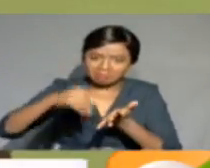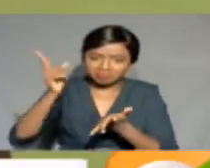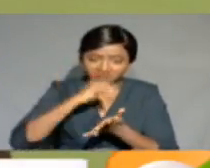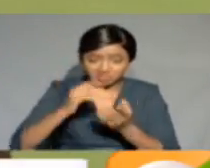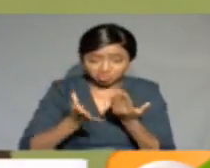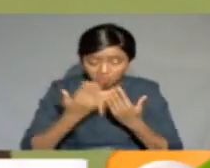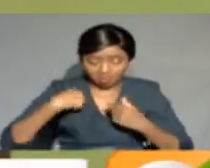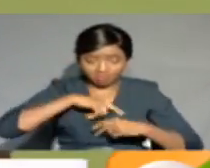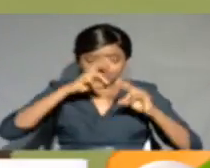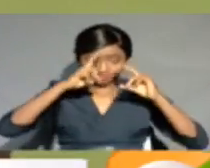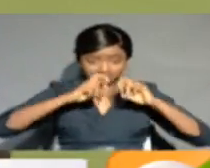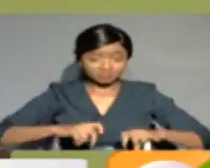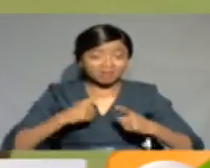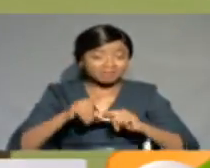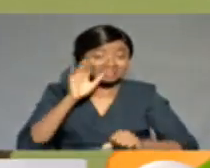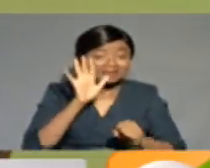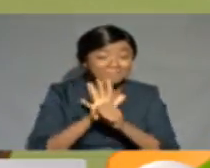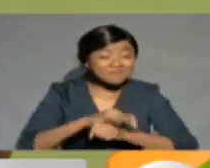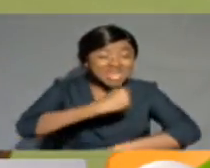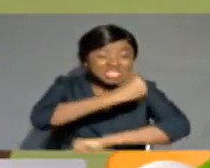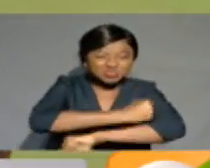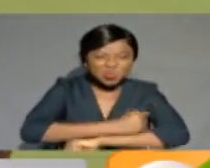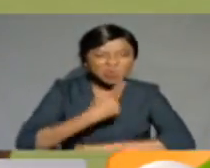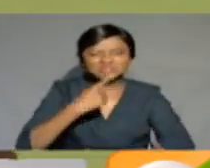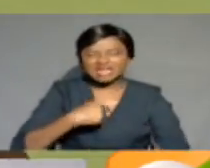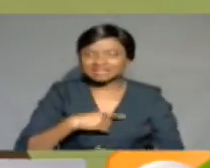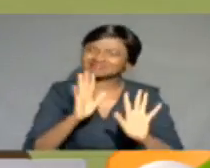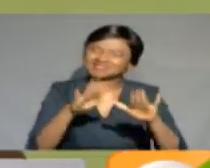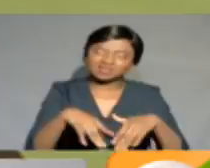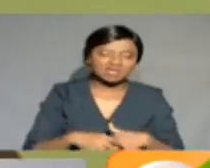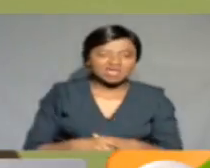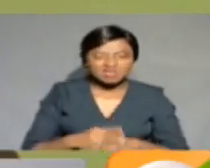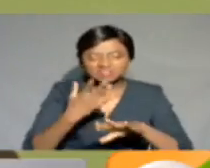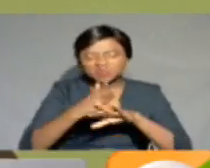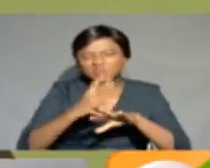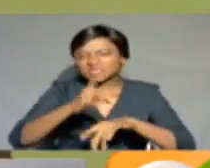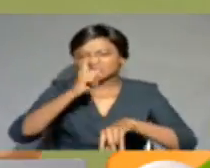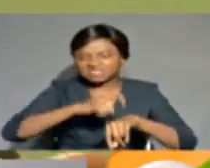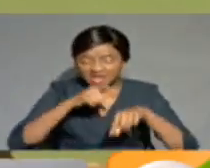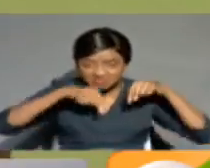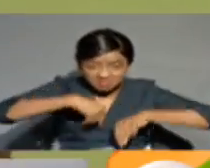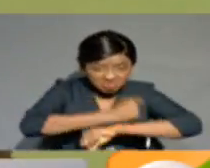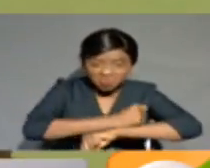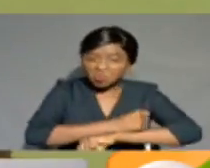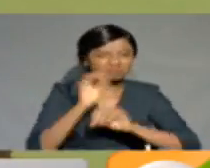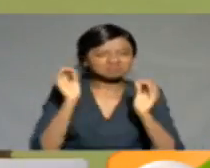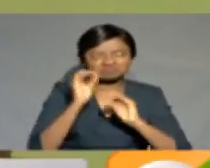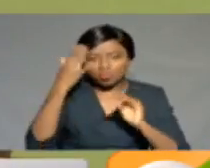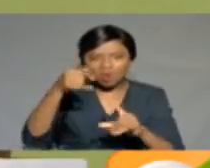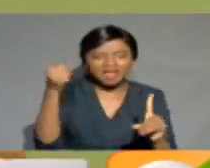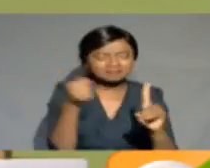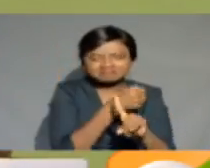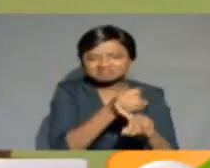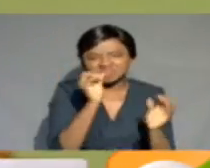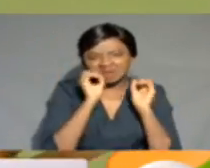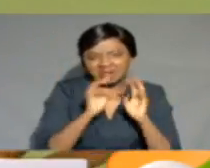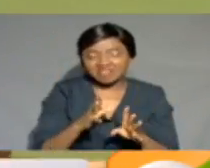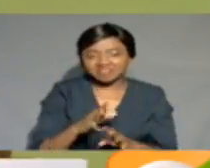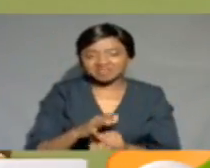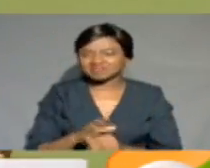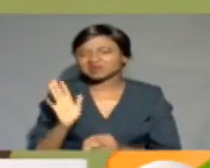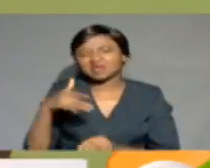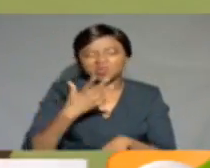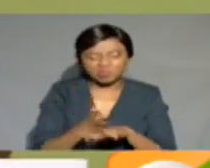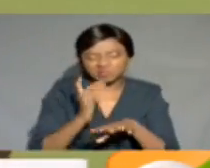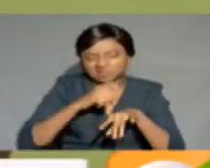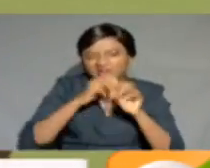But some of the schools told us, don't waste your time coming here, there's no bullying. Of course, we'd go through the head teachers. Yeah. Don't